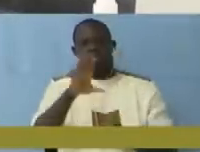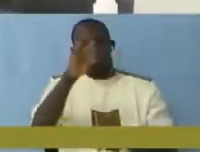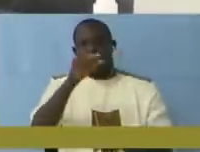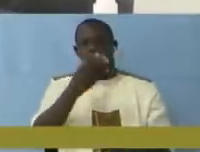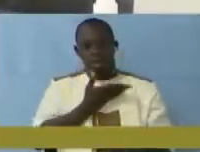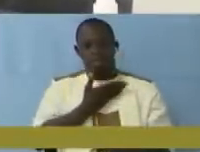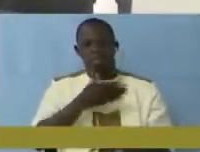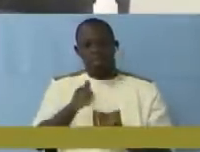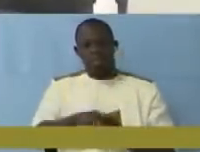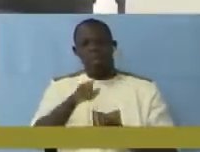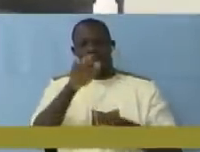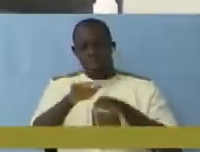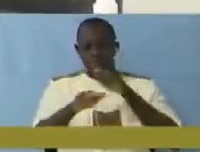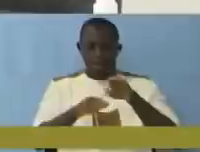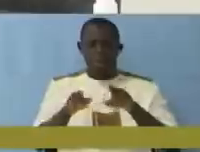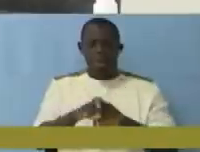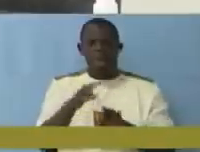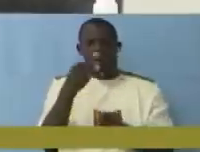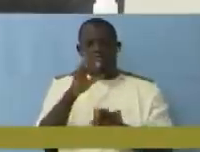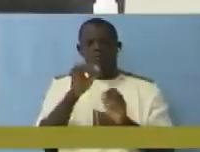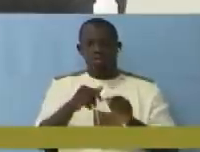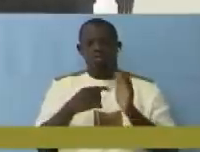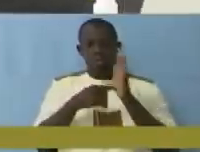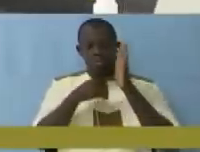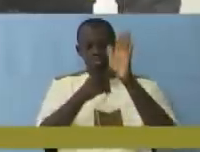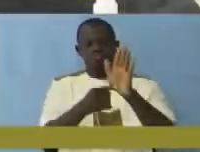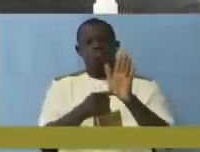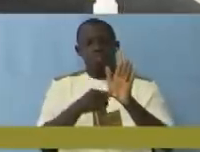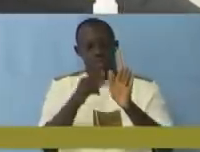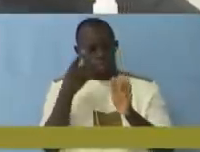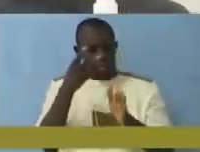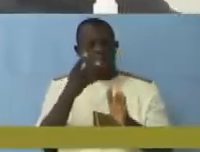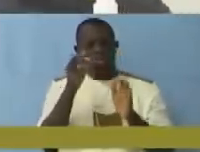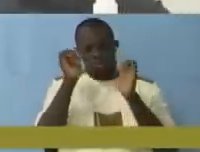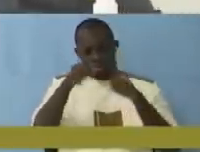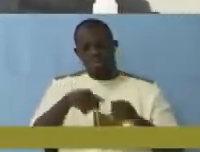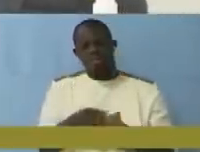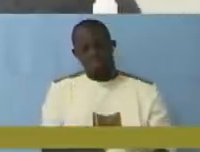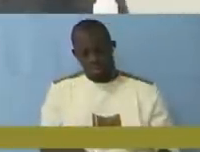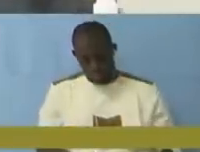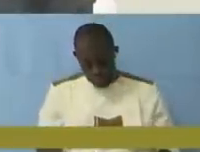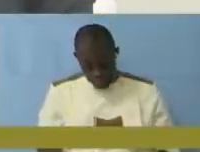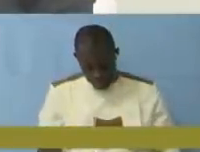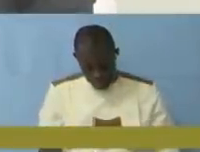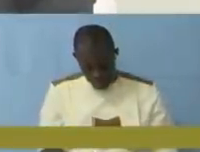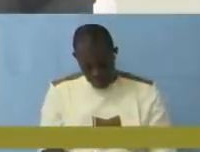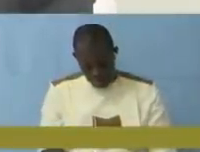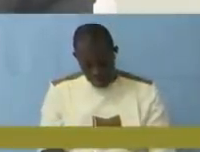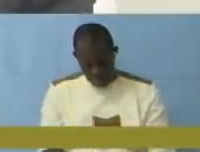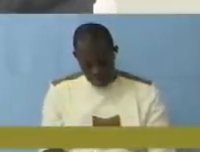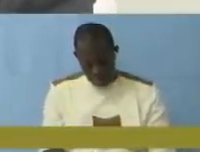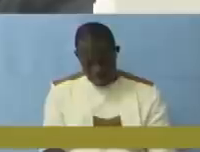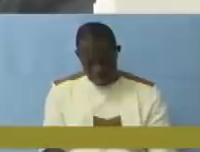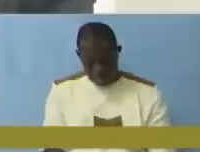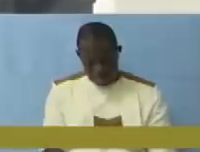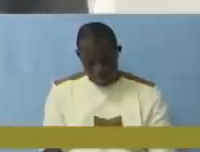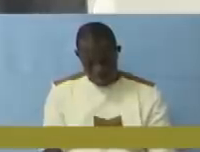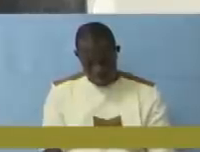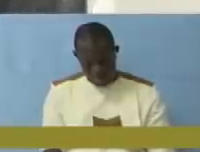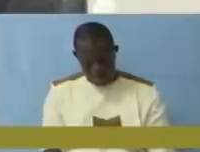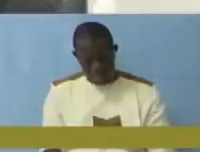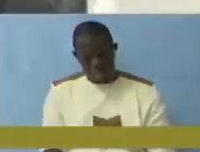it gradually. And at a point, we would see it crystallize. Bravo. That's good. Okay. Yes, you wanted to say something?